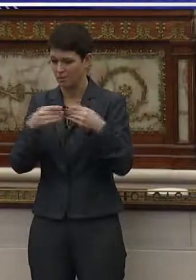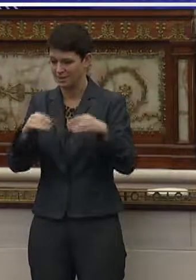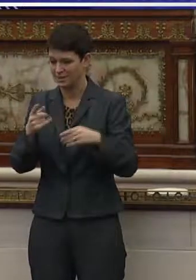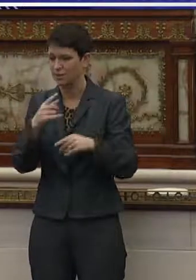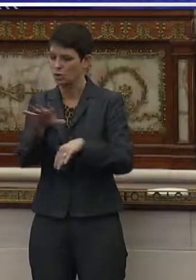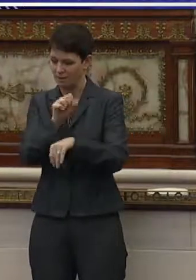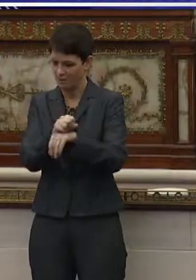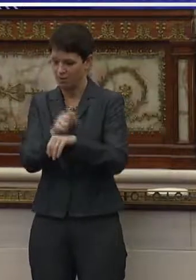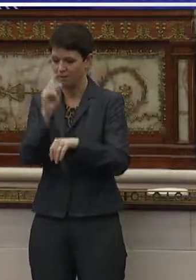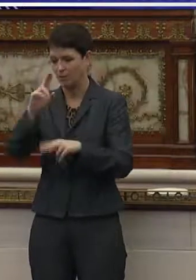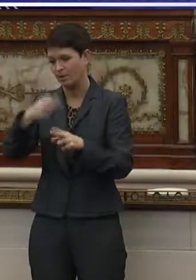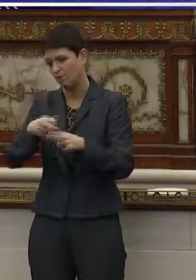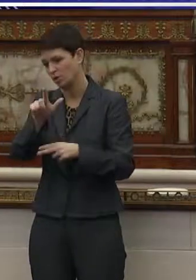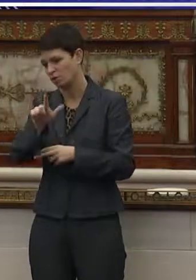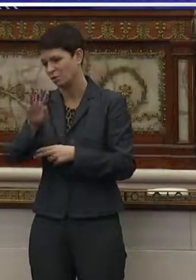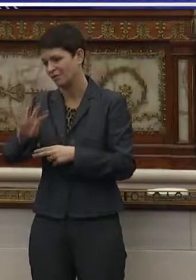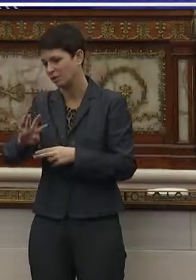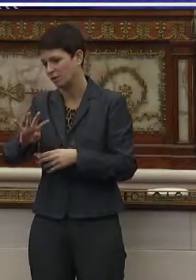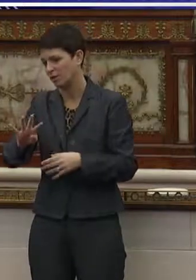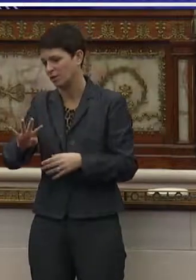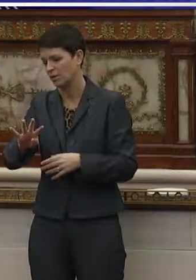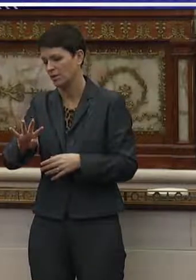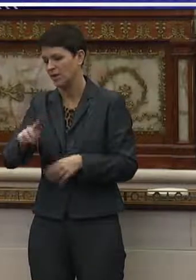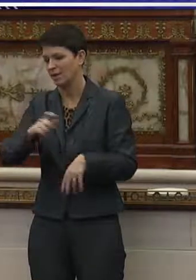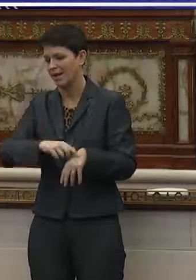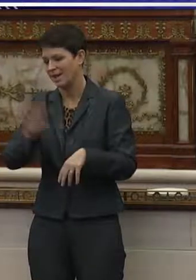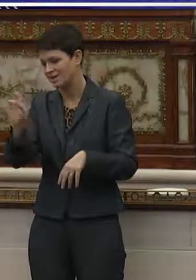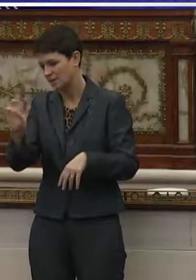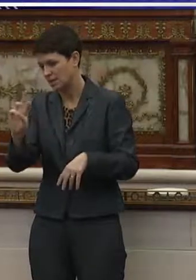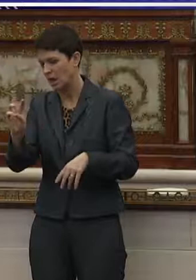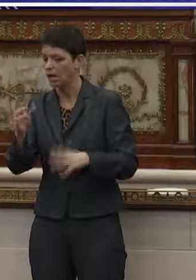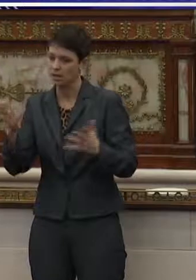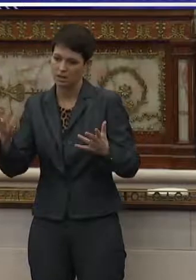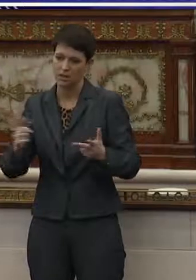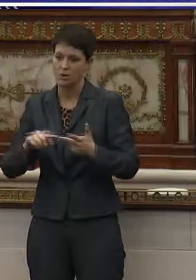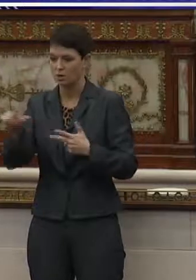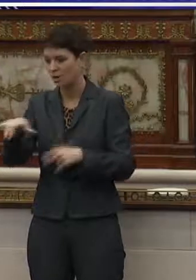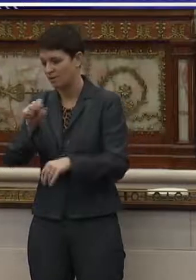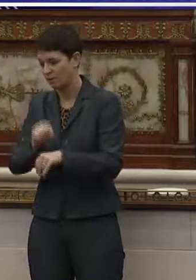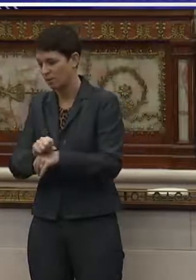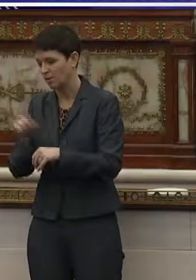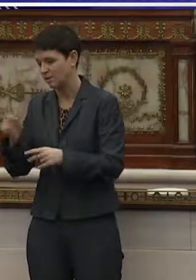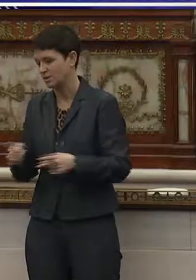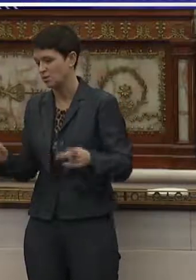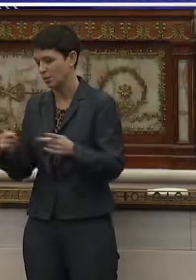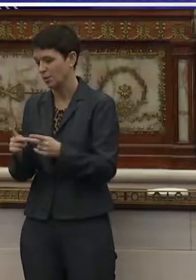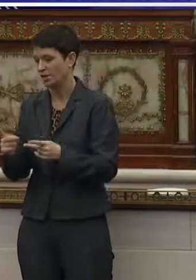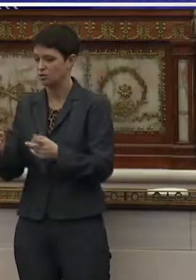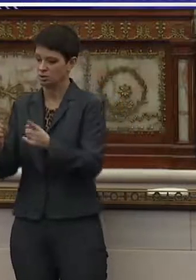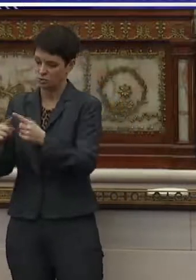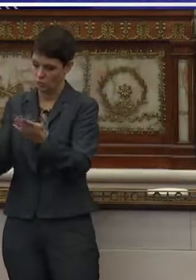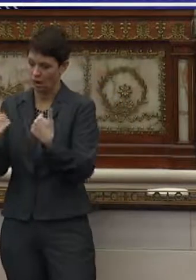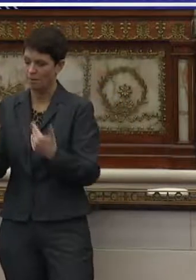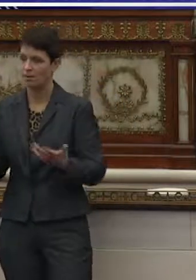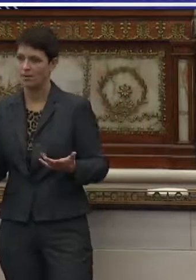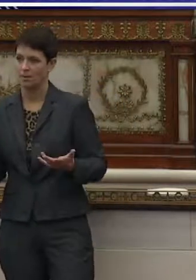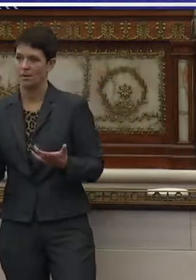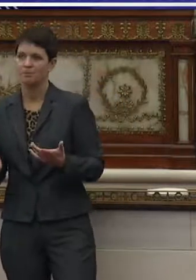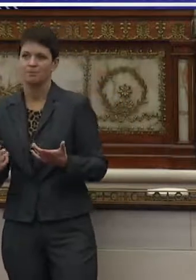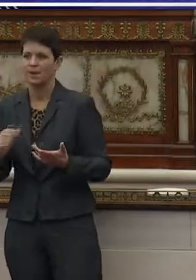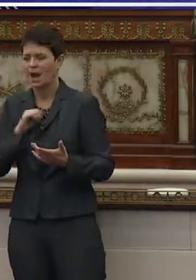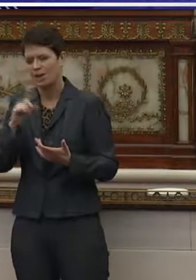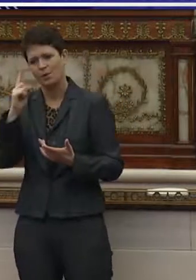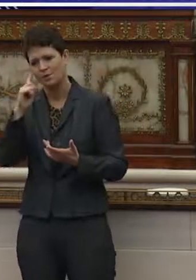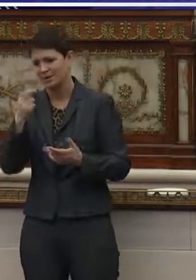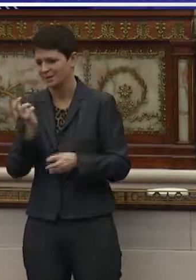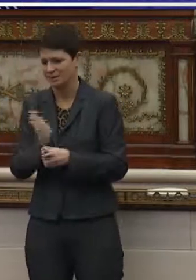have an appointment for March 24th at such and such a time, or you have an appointment at this location to get it. I mean, I don't think